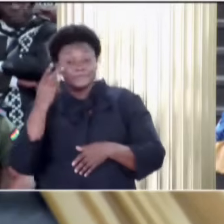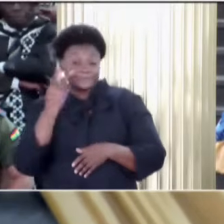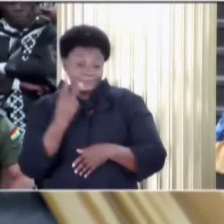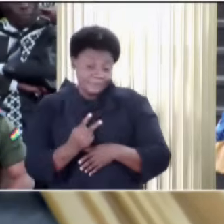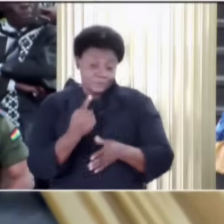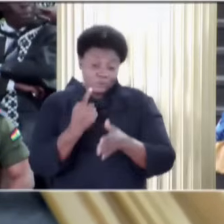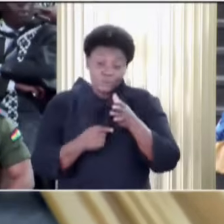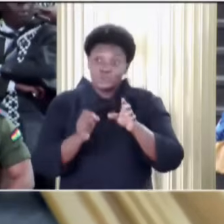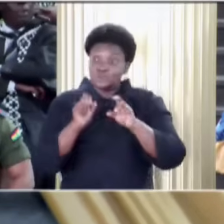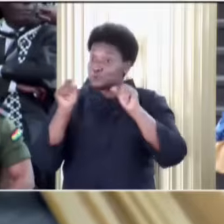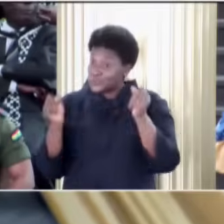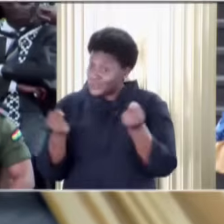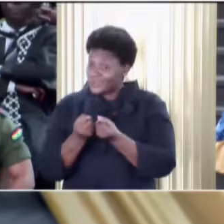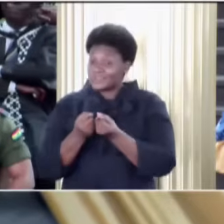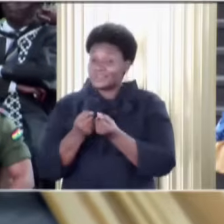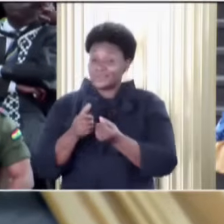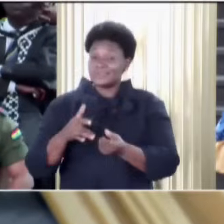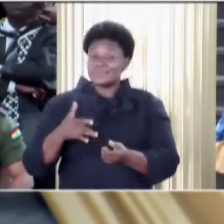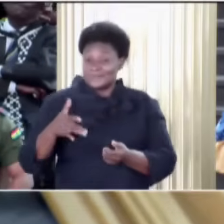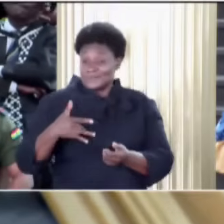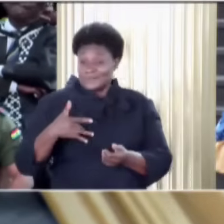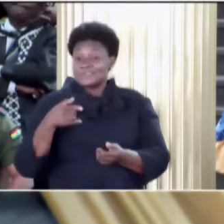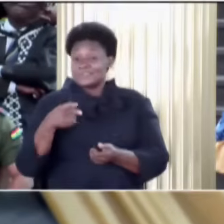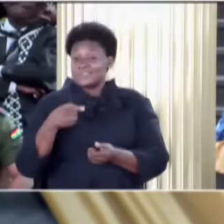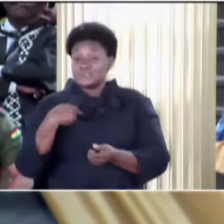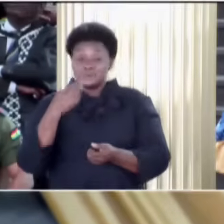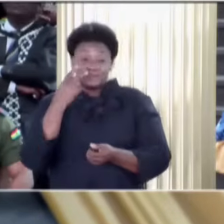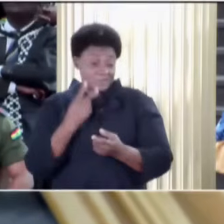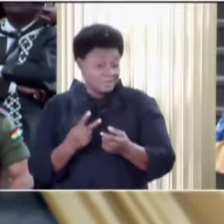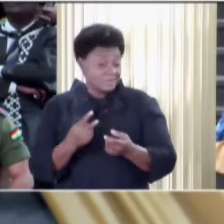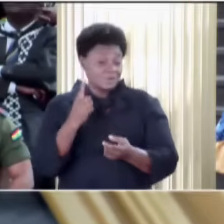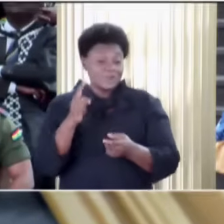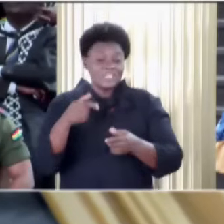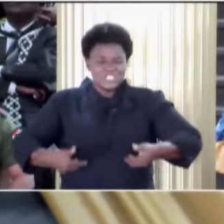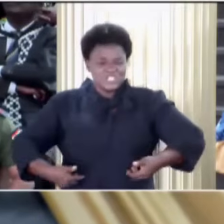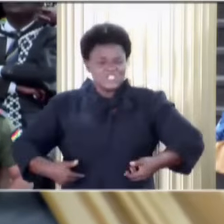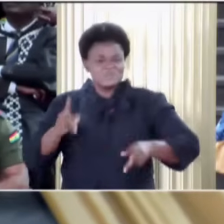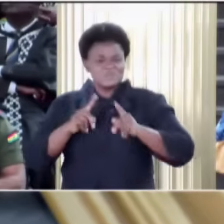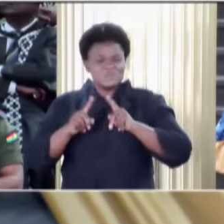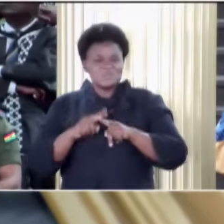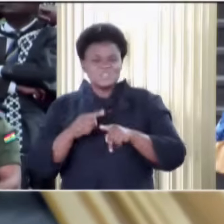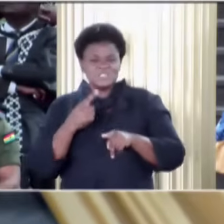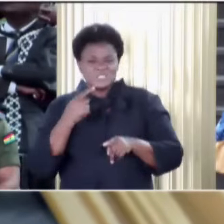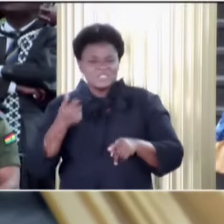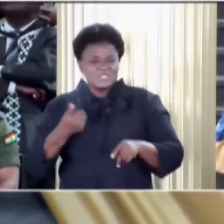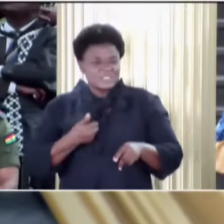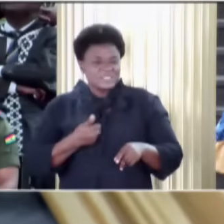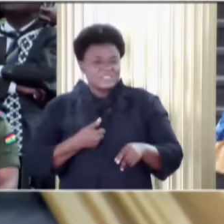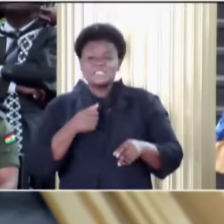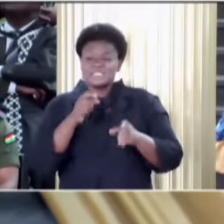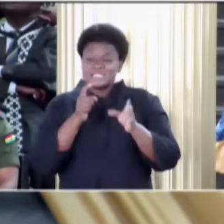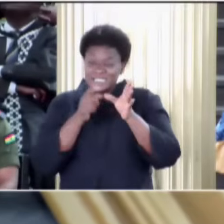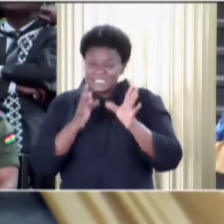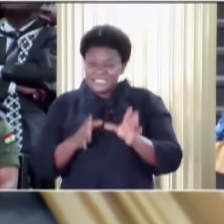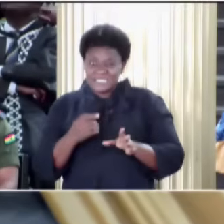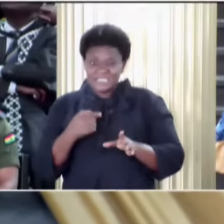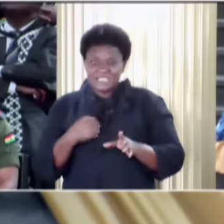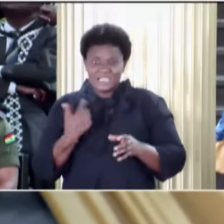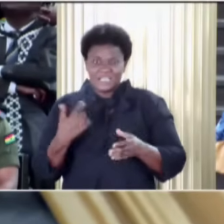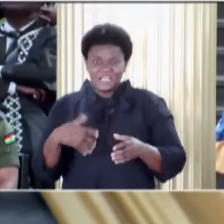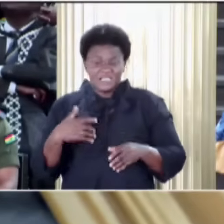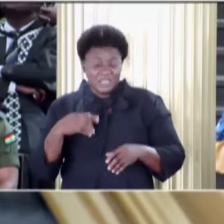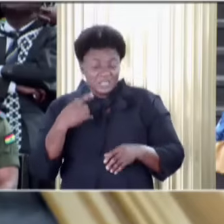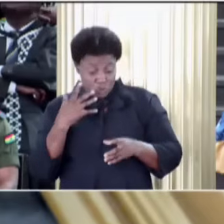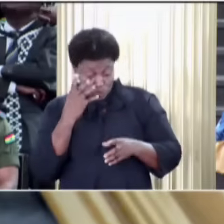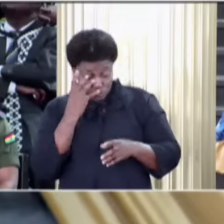your society is failing at. You see where young Ghanaians like yourself, or young citizens of the world like